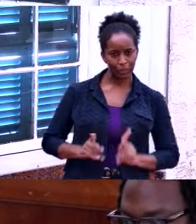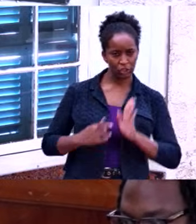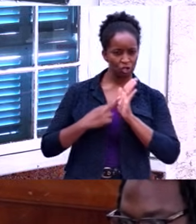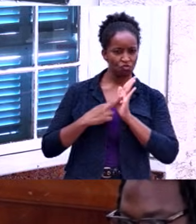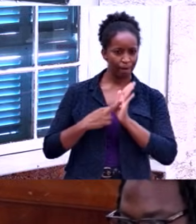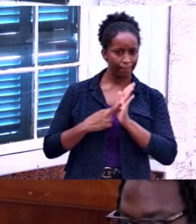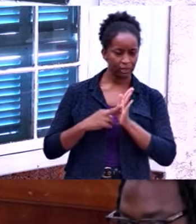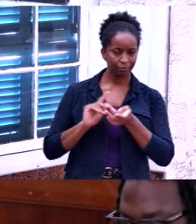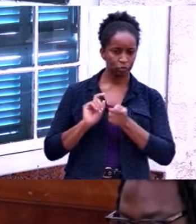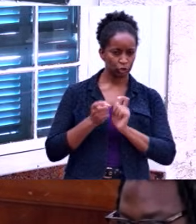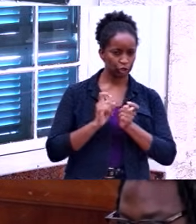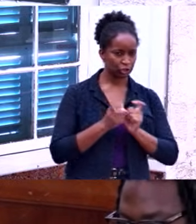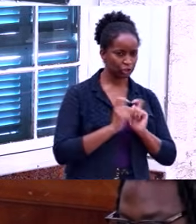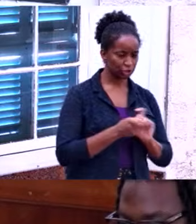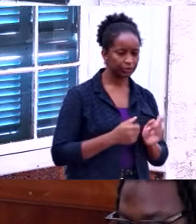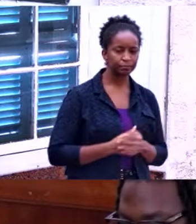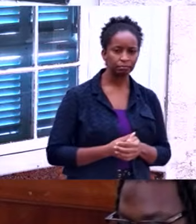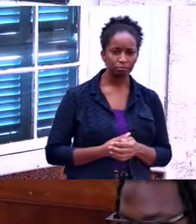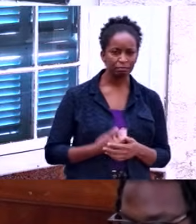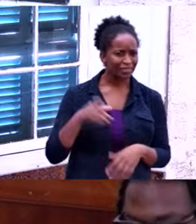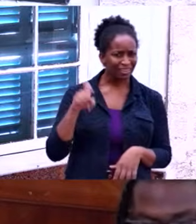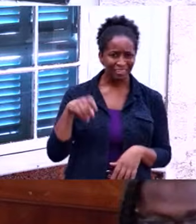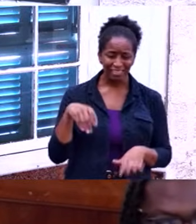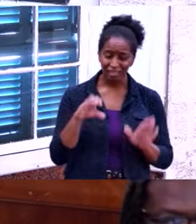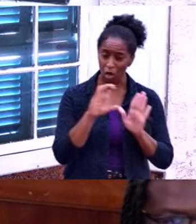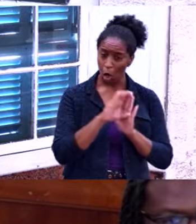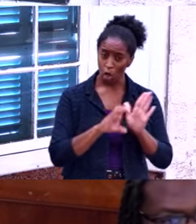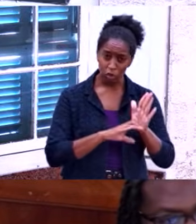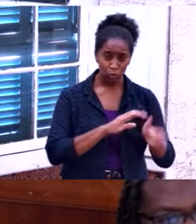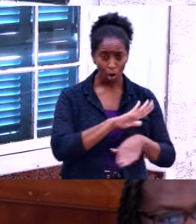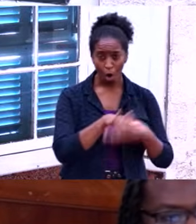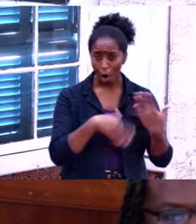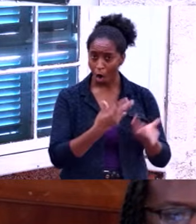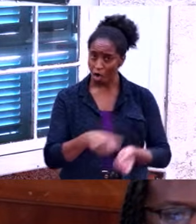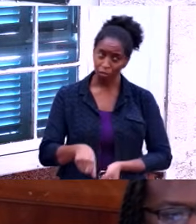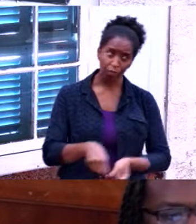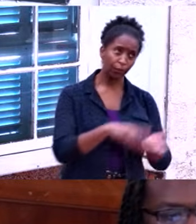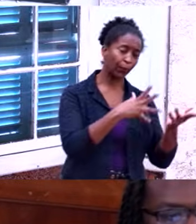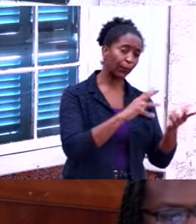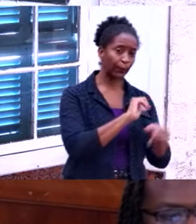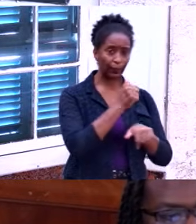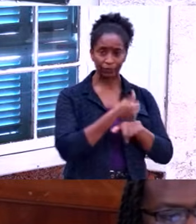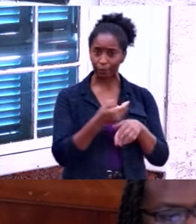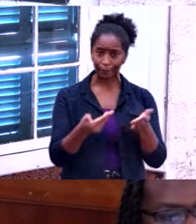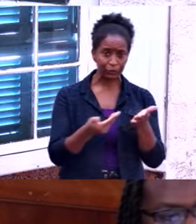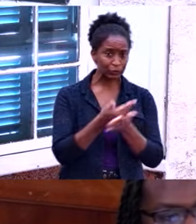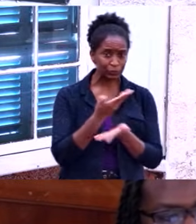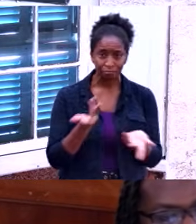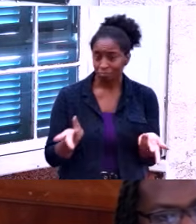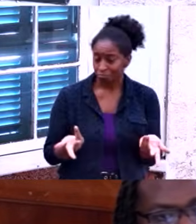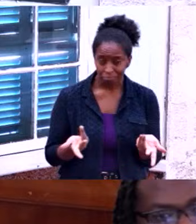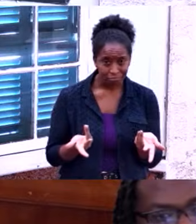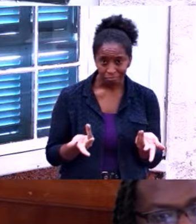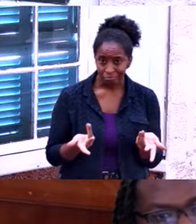need wholesale constitutional reform to do. They They're really not.